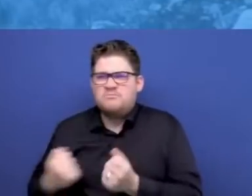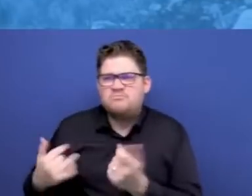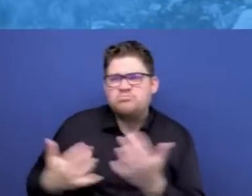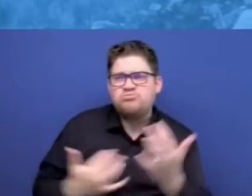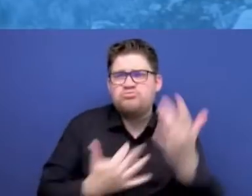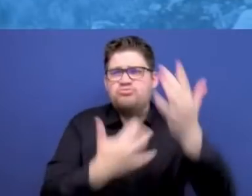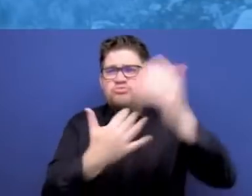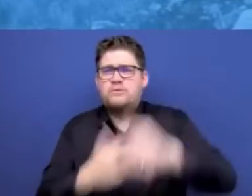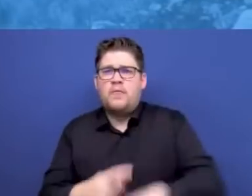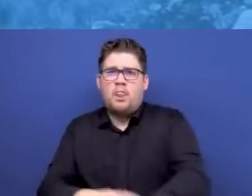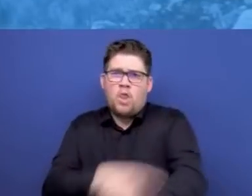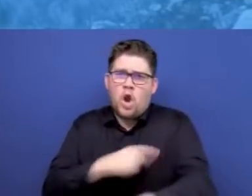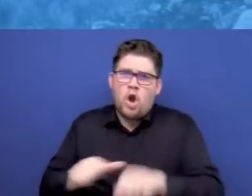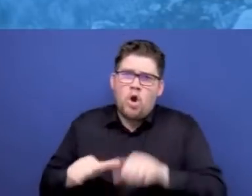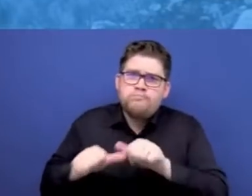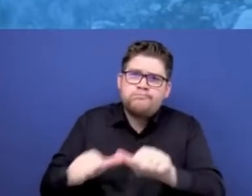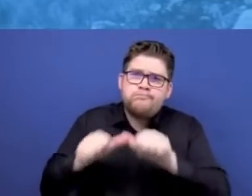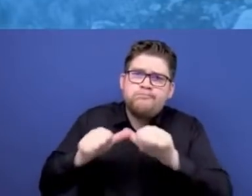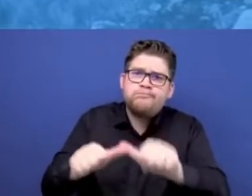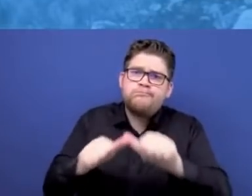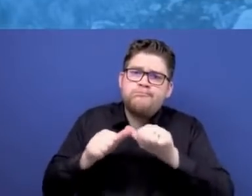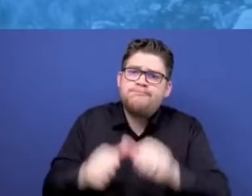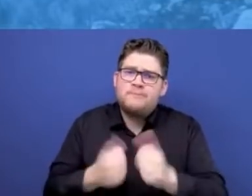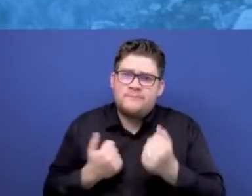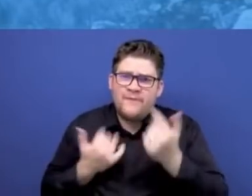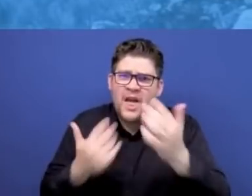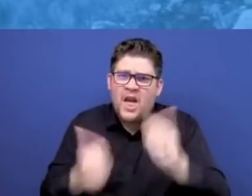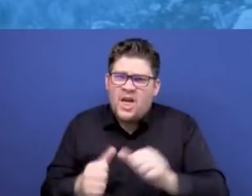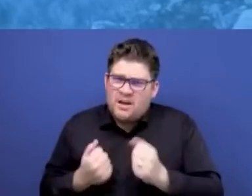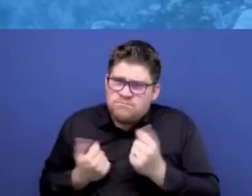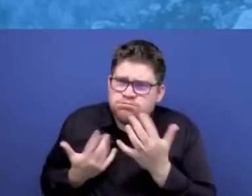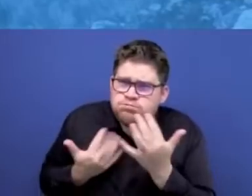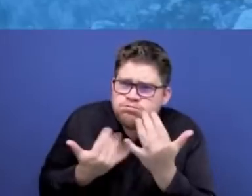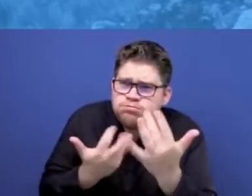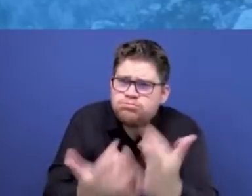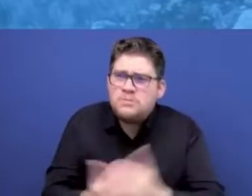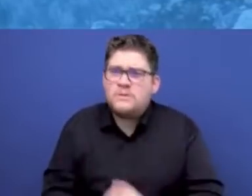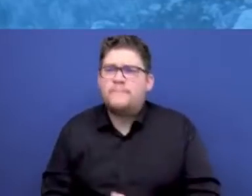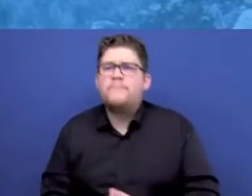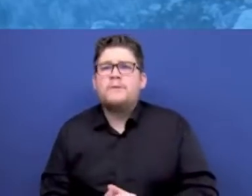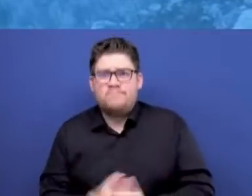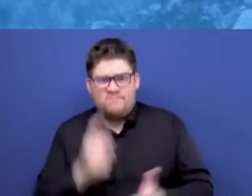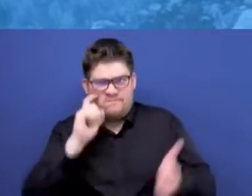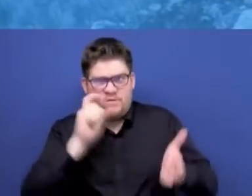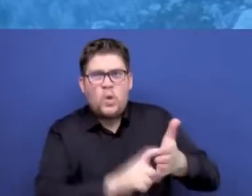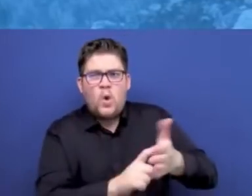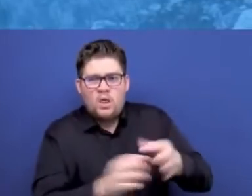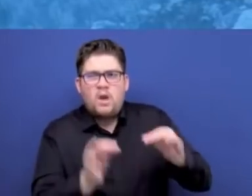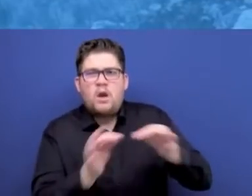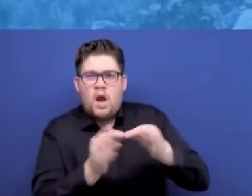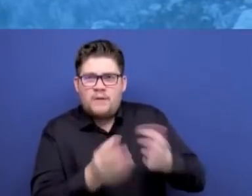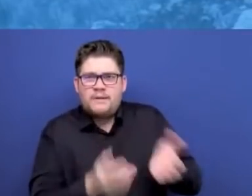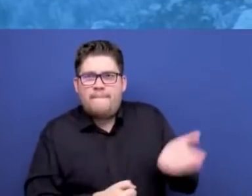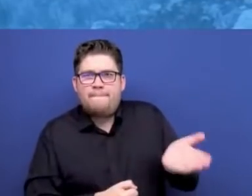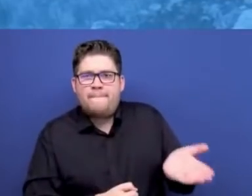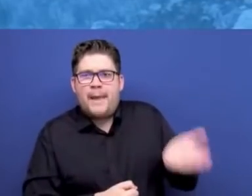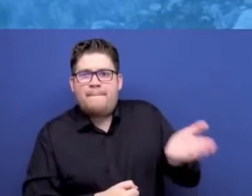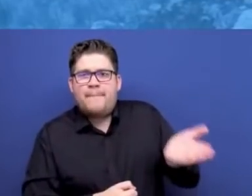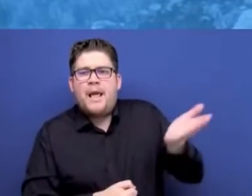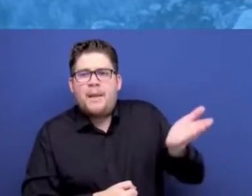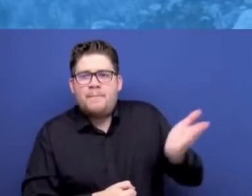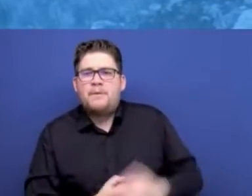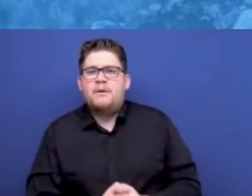increasing the costs quite significantly to suppress these fires. I think the one thing that we've seen coming out of 2017 is a